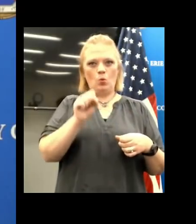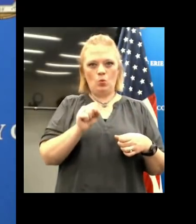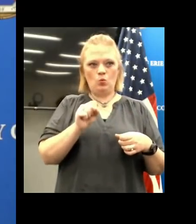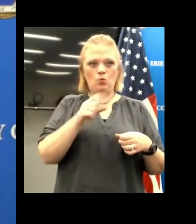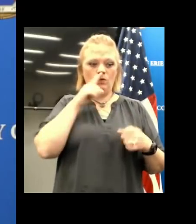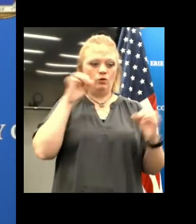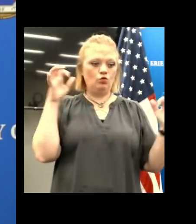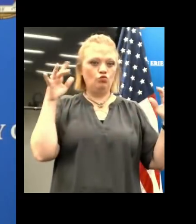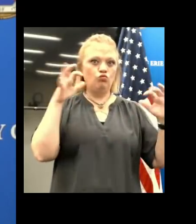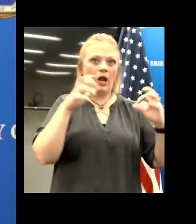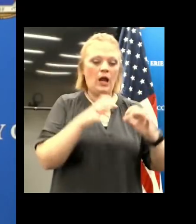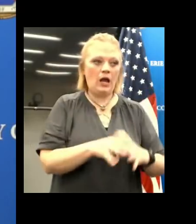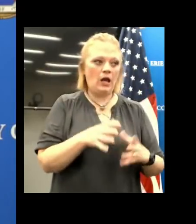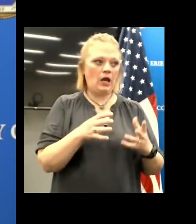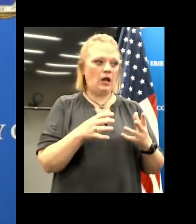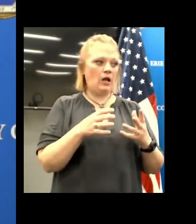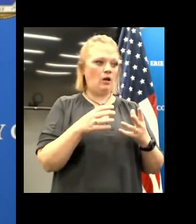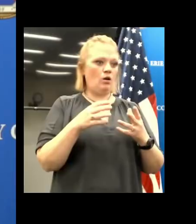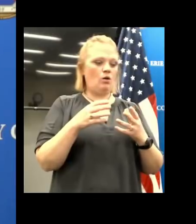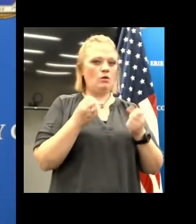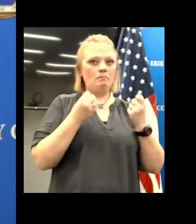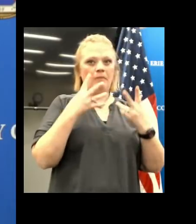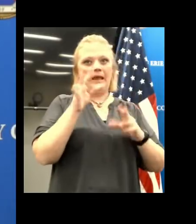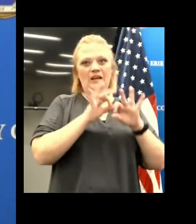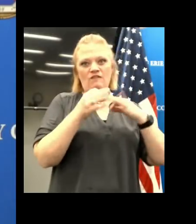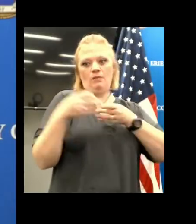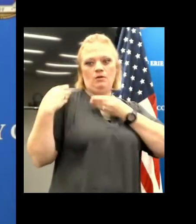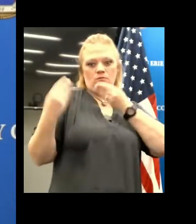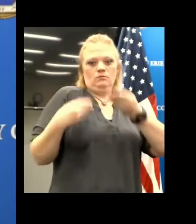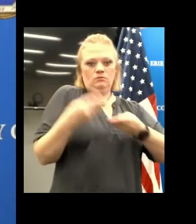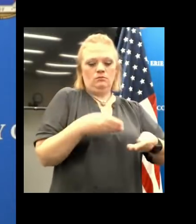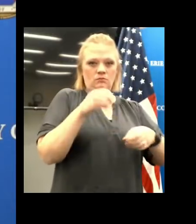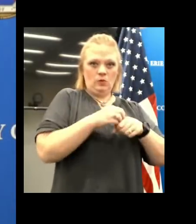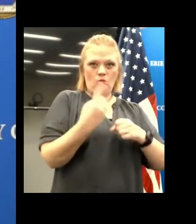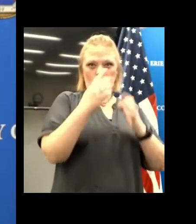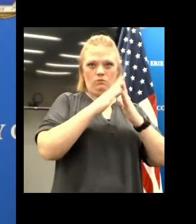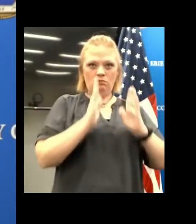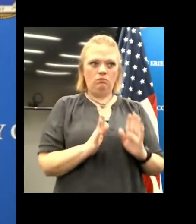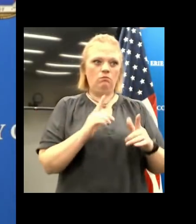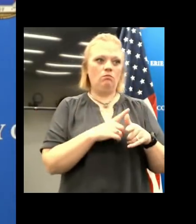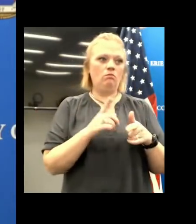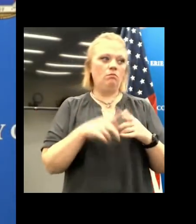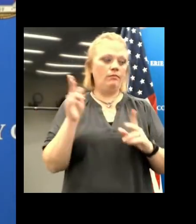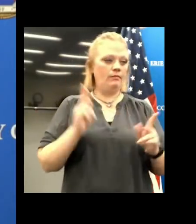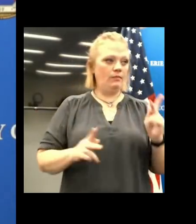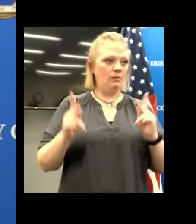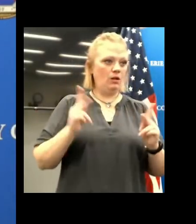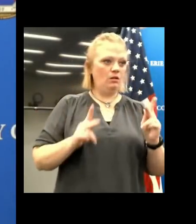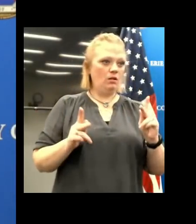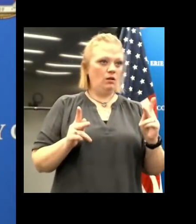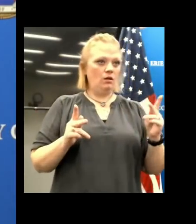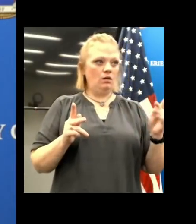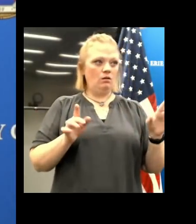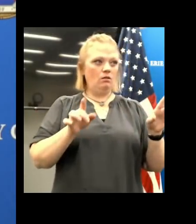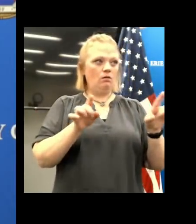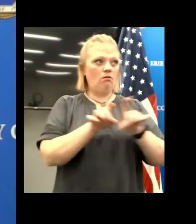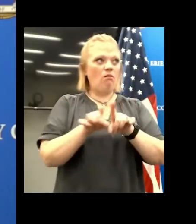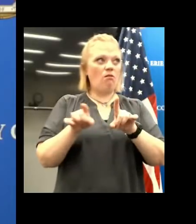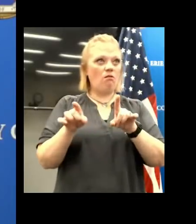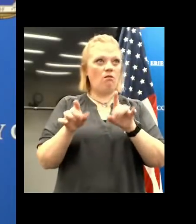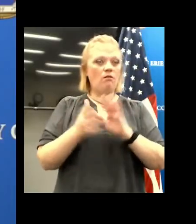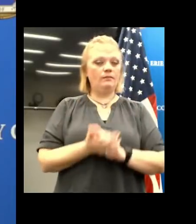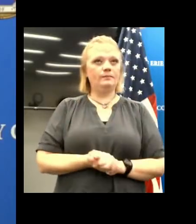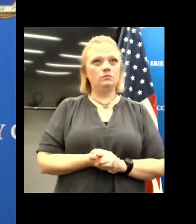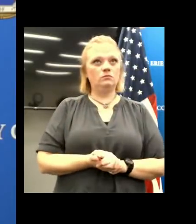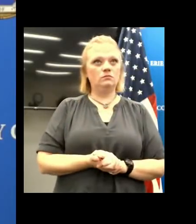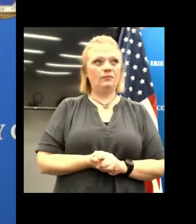crowding, multi-generational families living in households, and people are also people in those